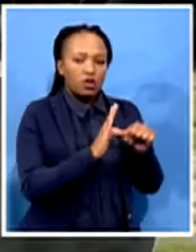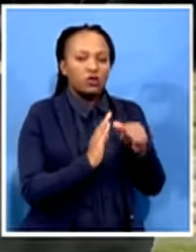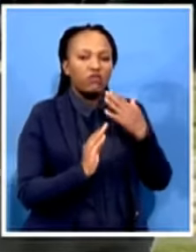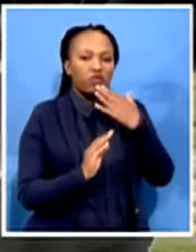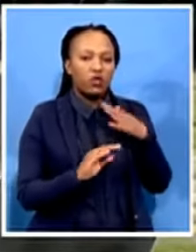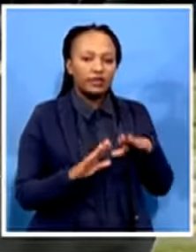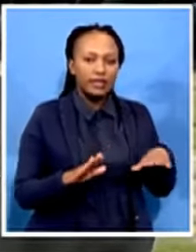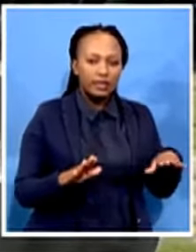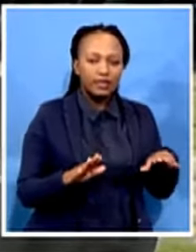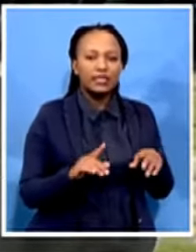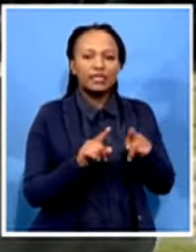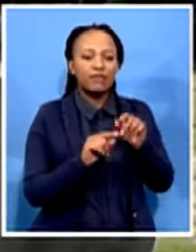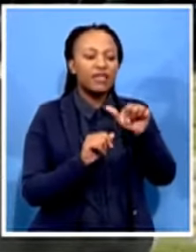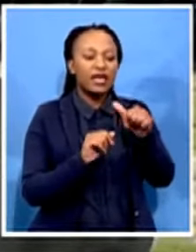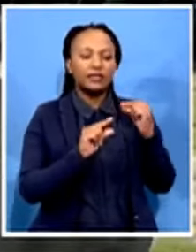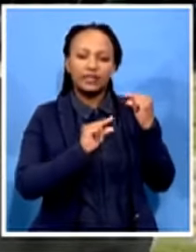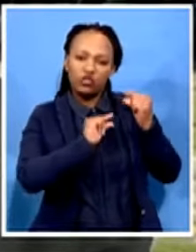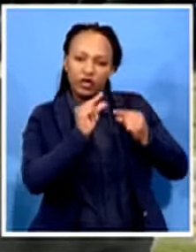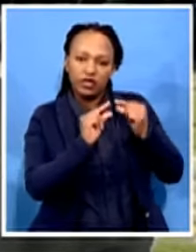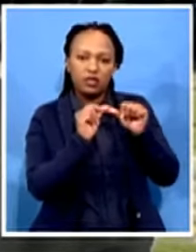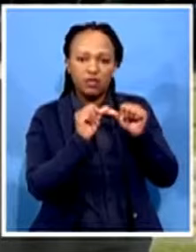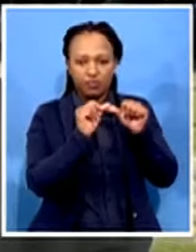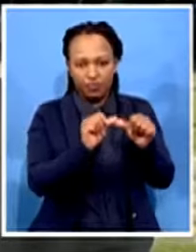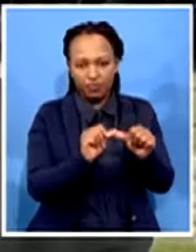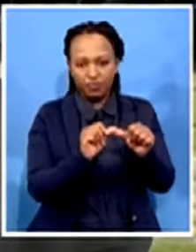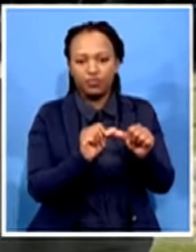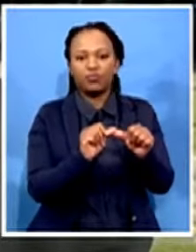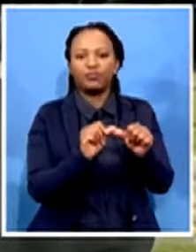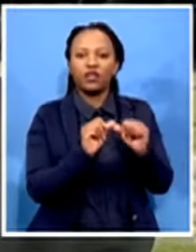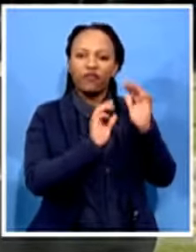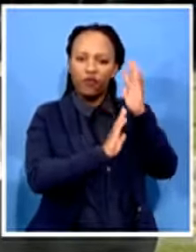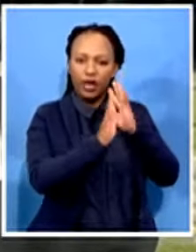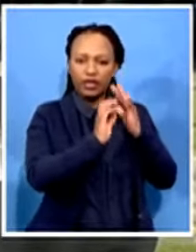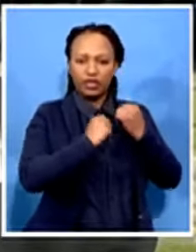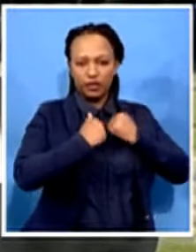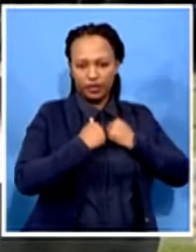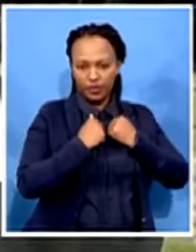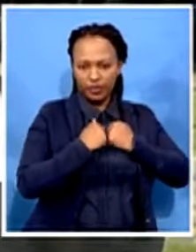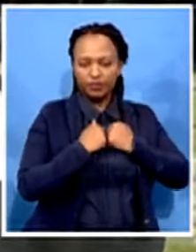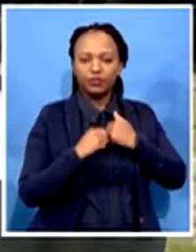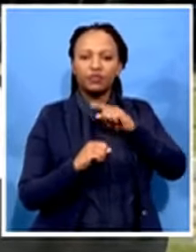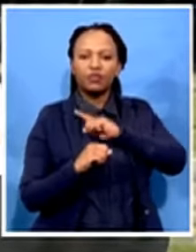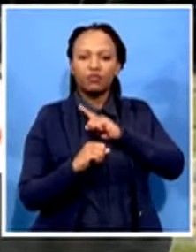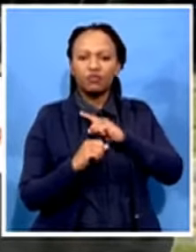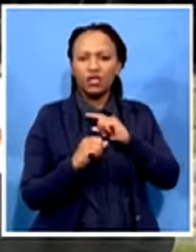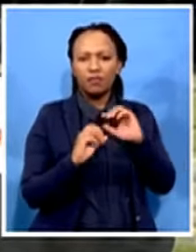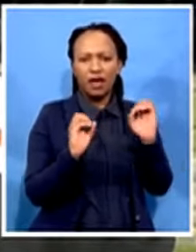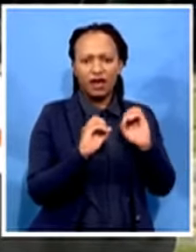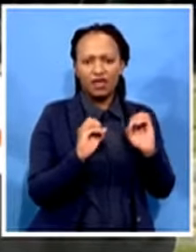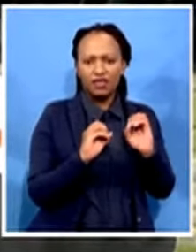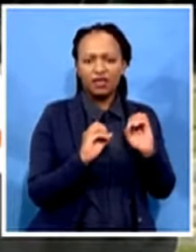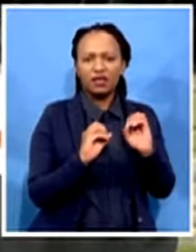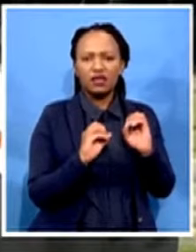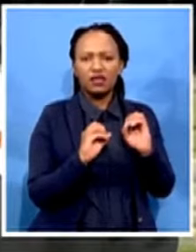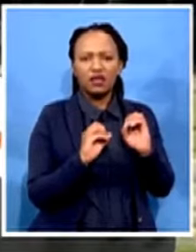up and carry on our heritage, because there's nothing of the coloured, like I hate that word coloured. But I